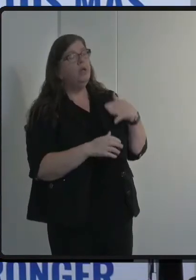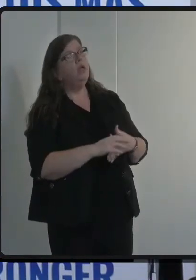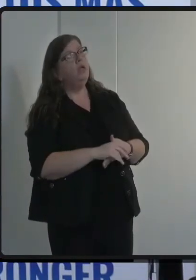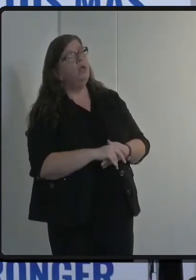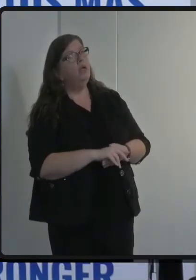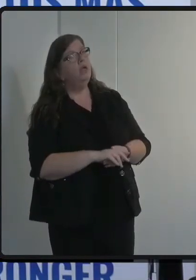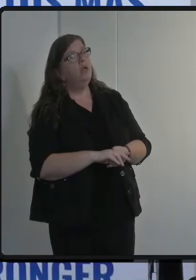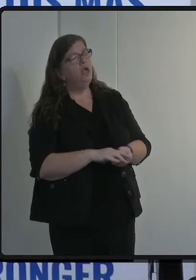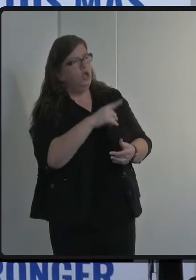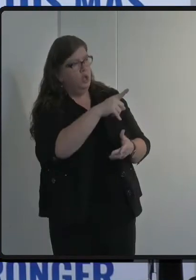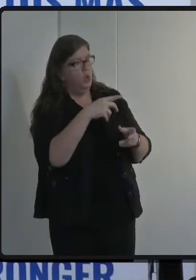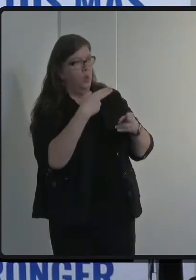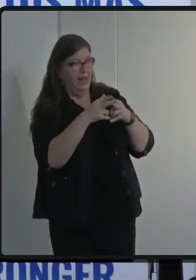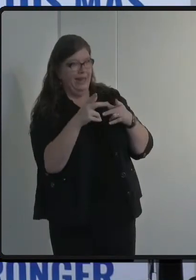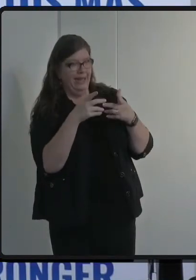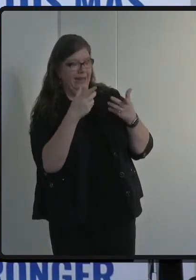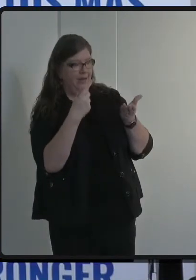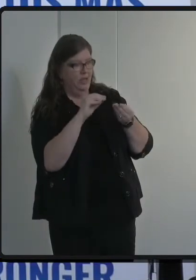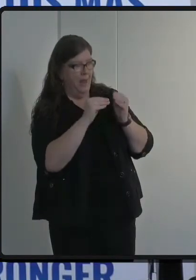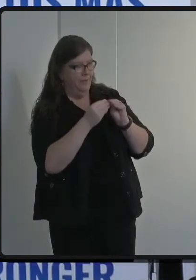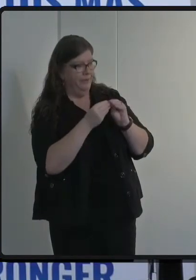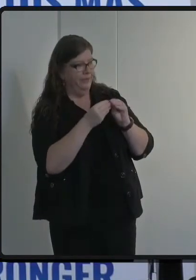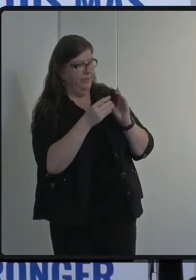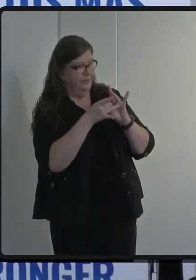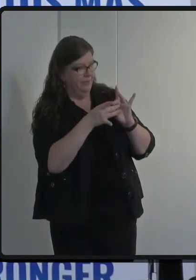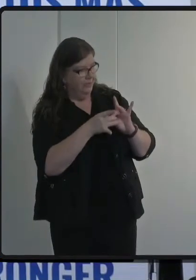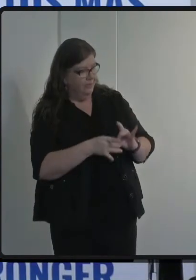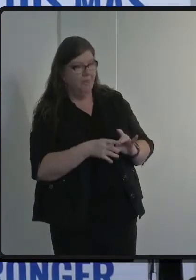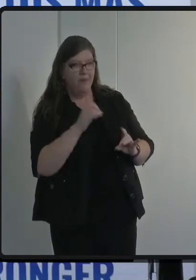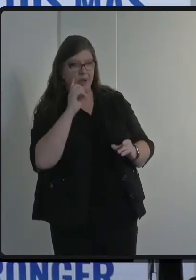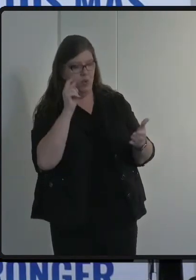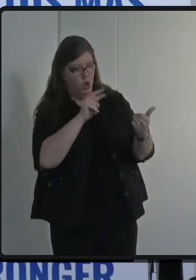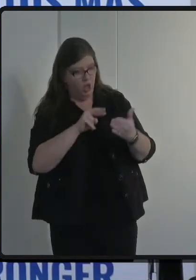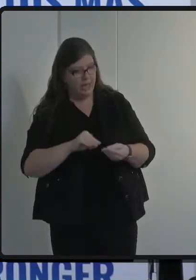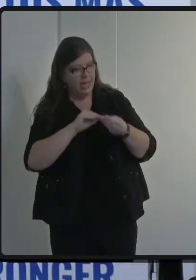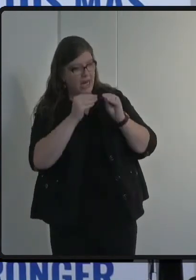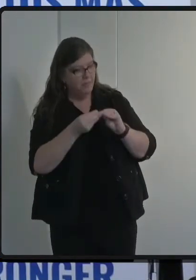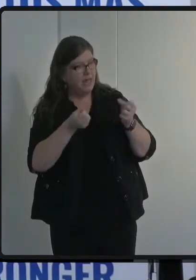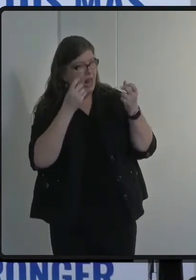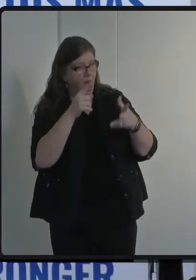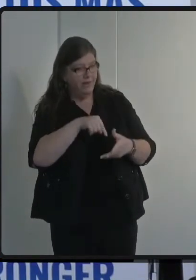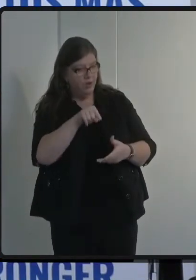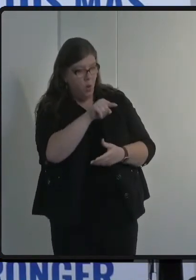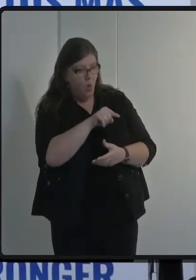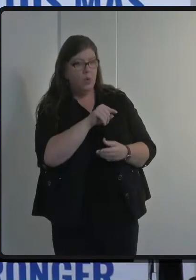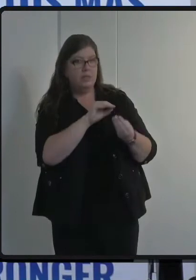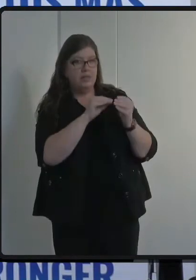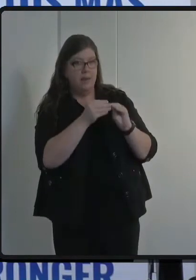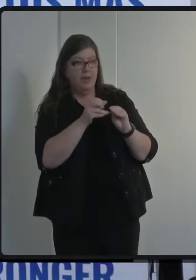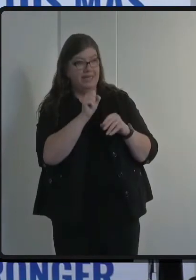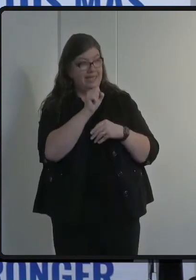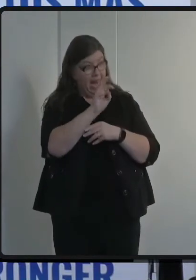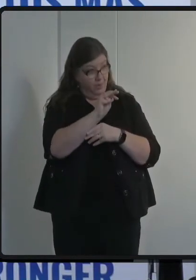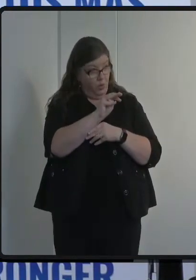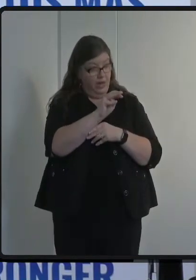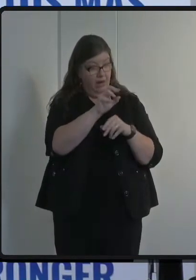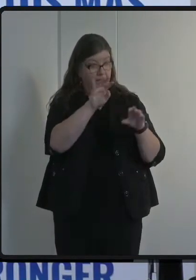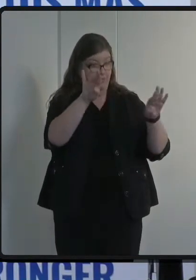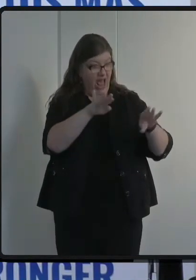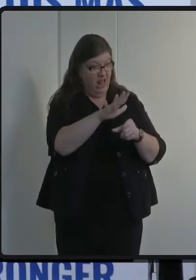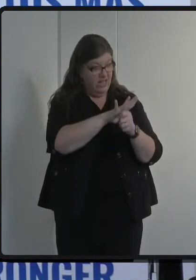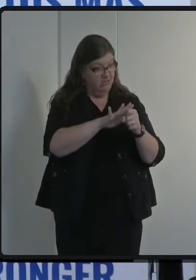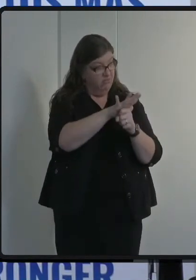you went pretty quickly over the numbers, but just from the raw numbers, we know that a lot of those have been in the Santa Maria Valley,